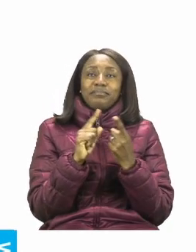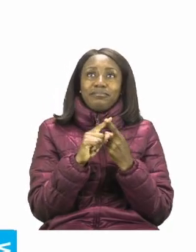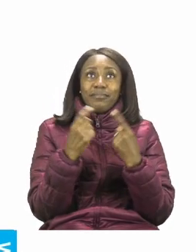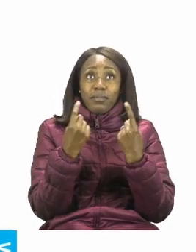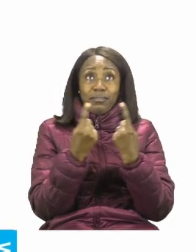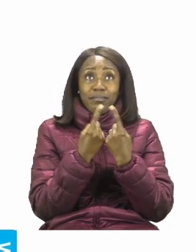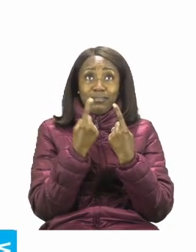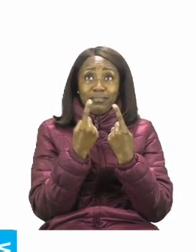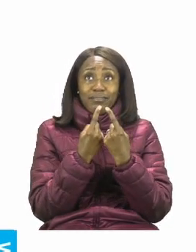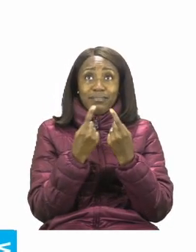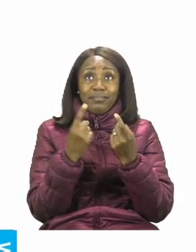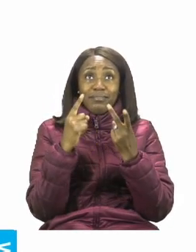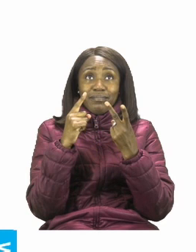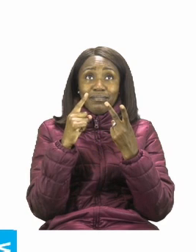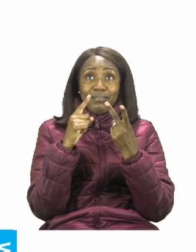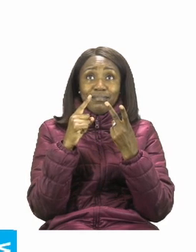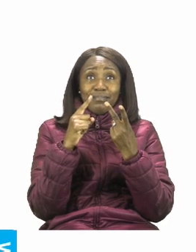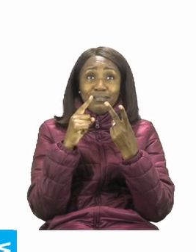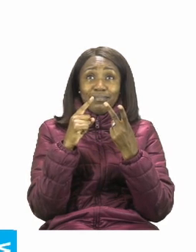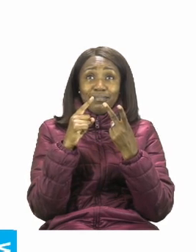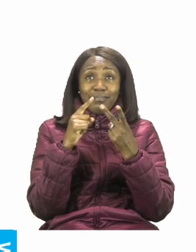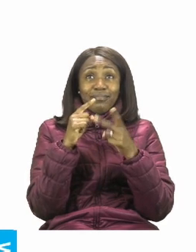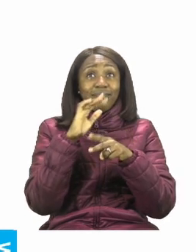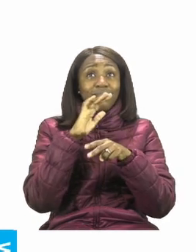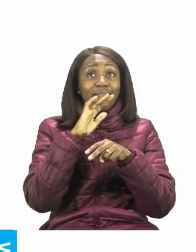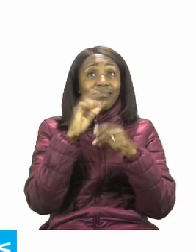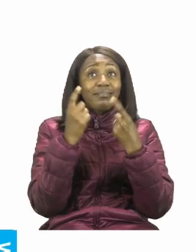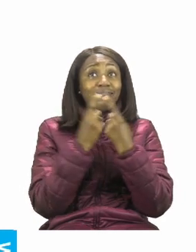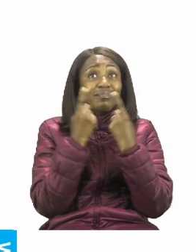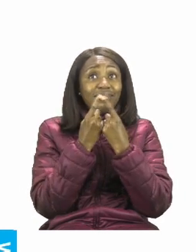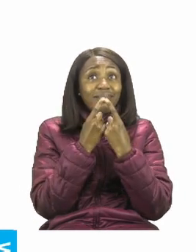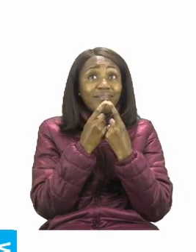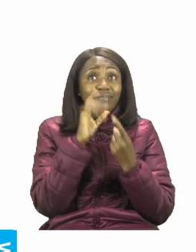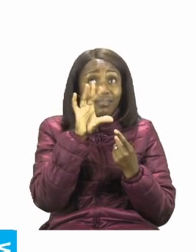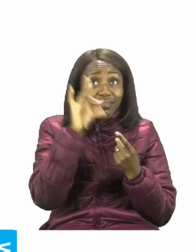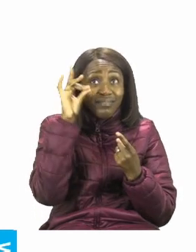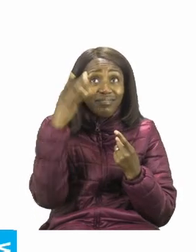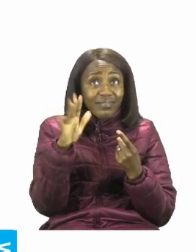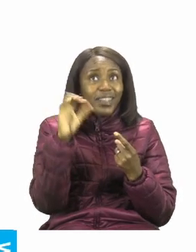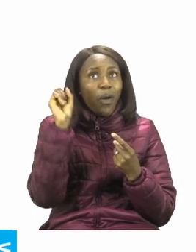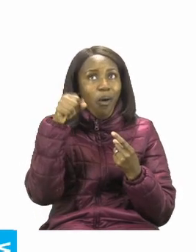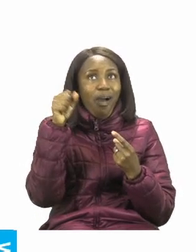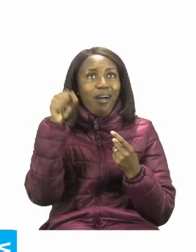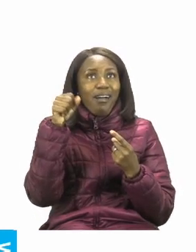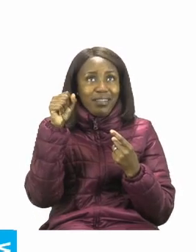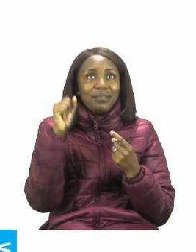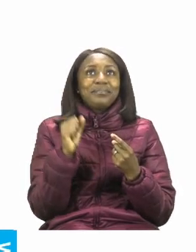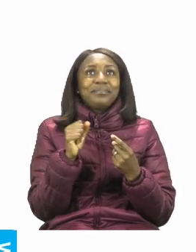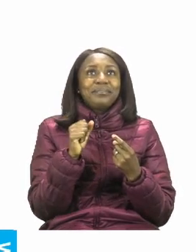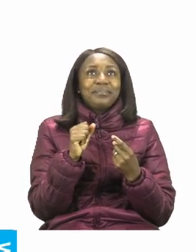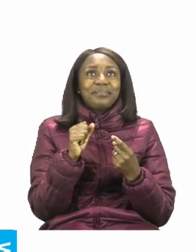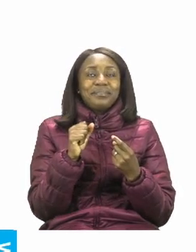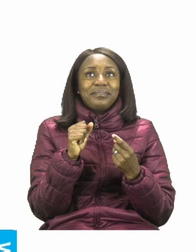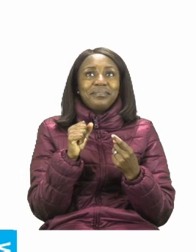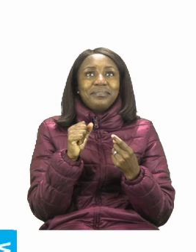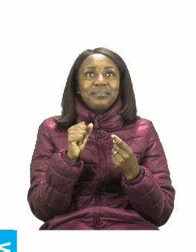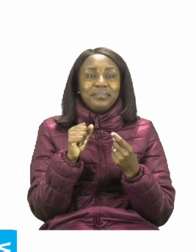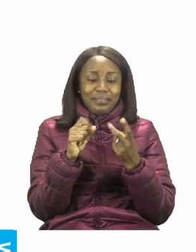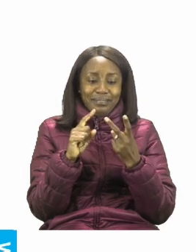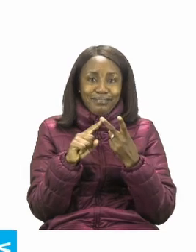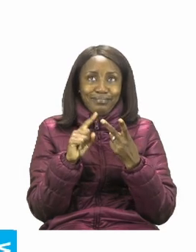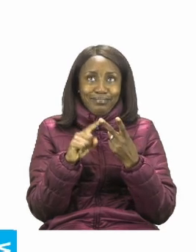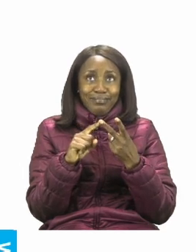Play. Have we found the word play yet? Yes, we did. Let's